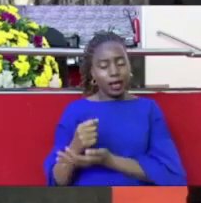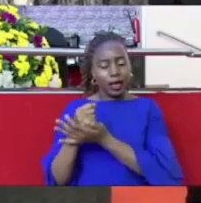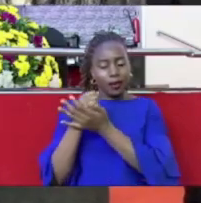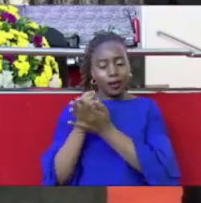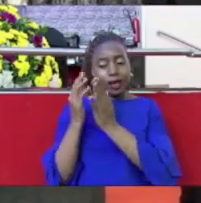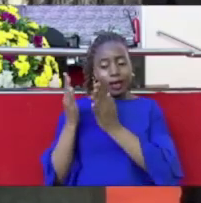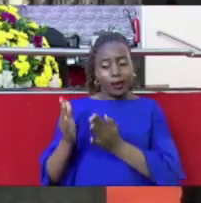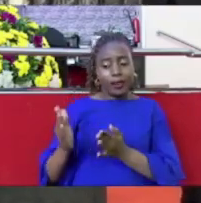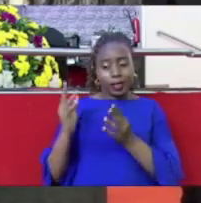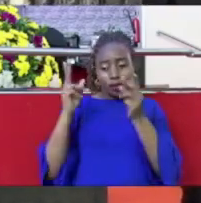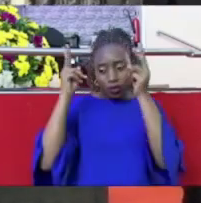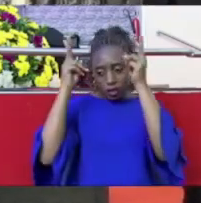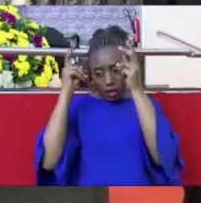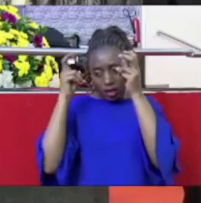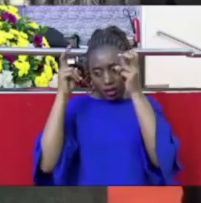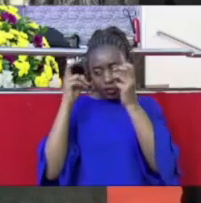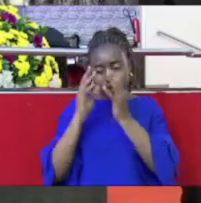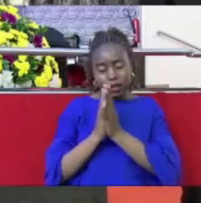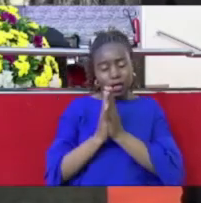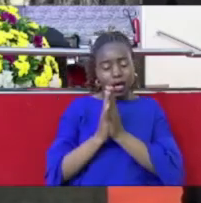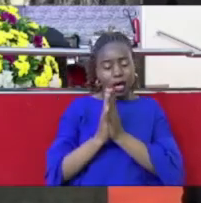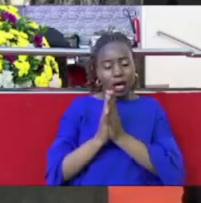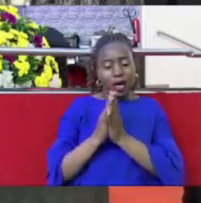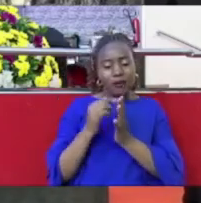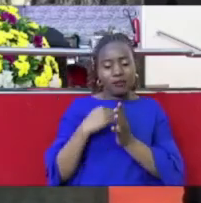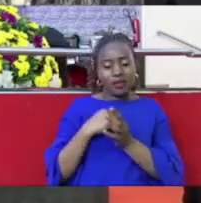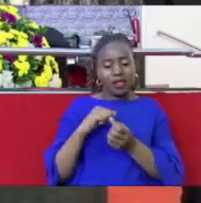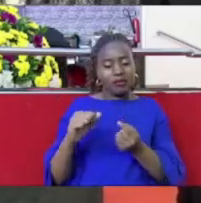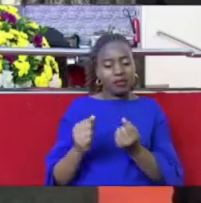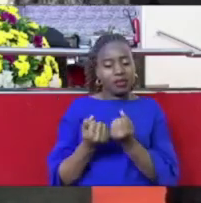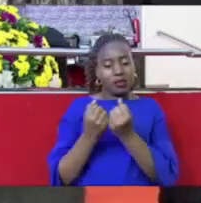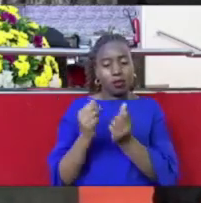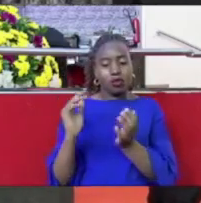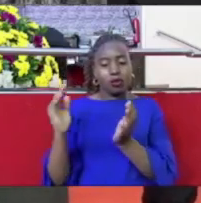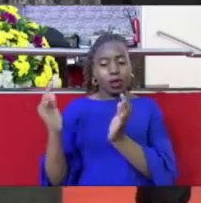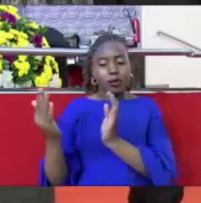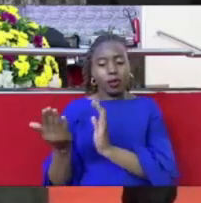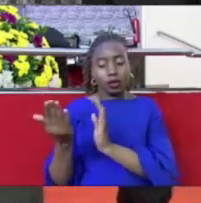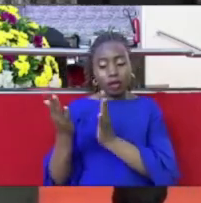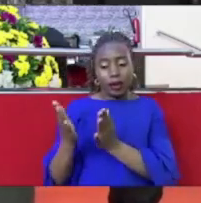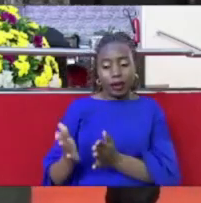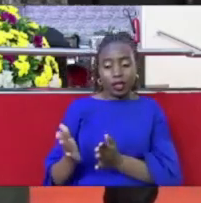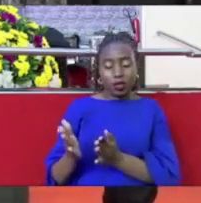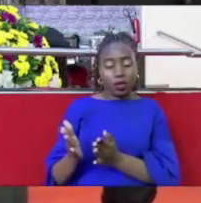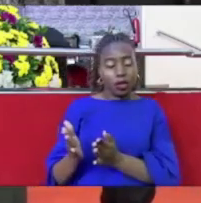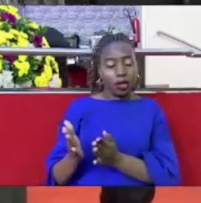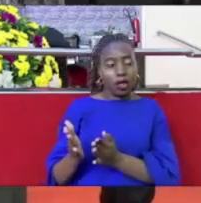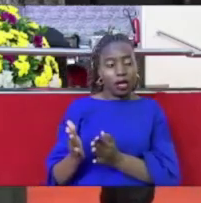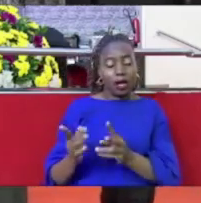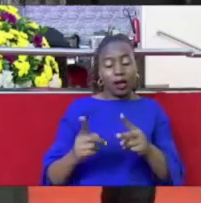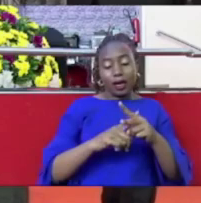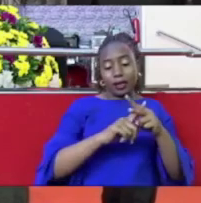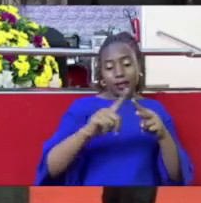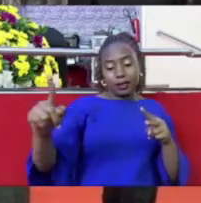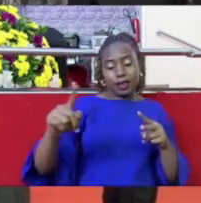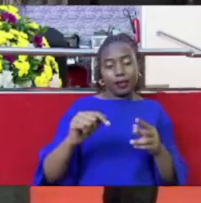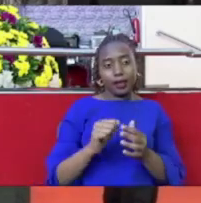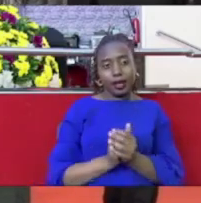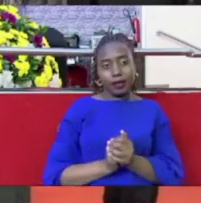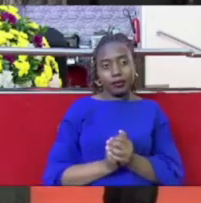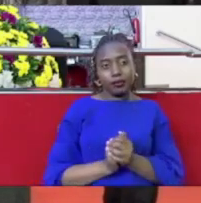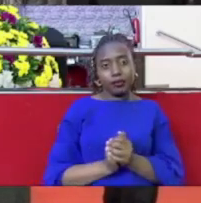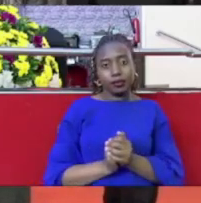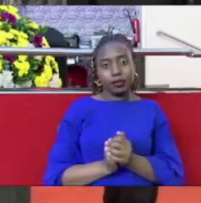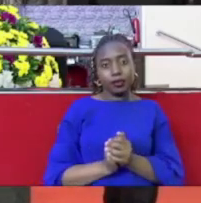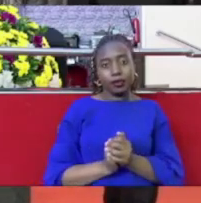instead of facing this person directly, wazi wazi, I am the one who is running away. Mimi ndiye natoroka. The moment you shy off